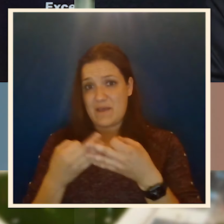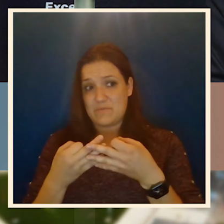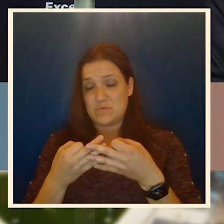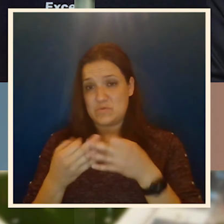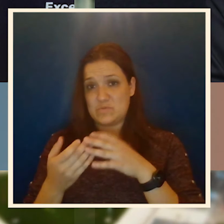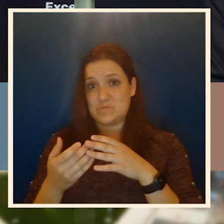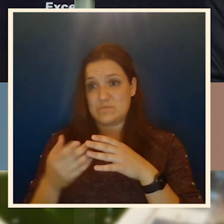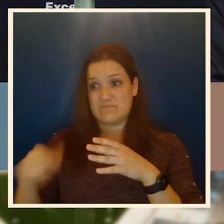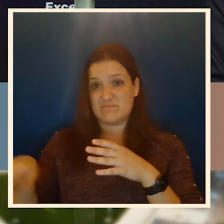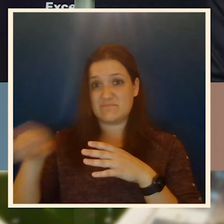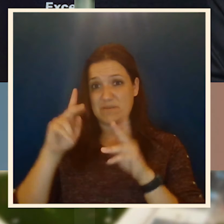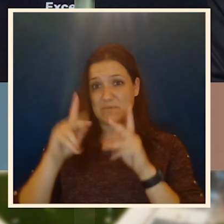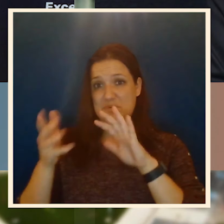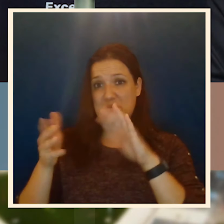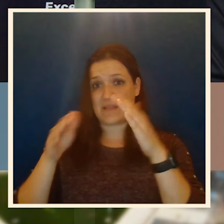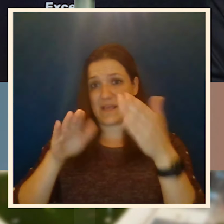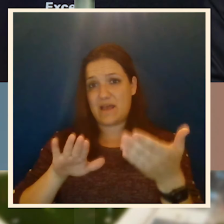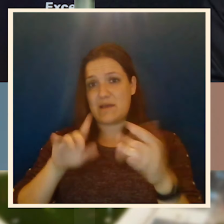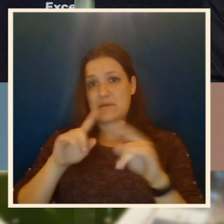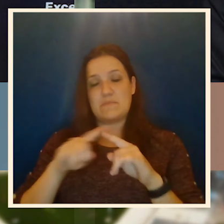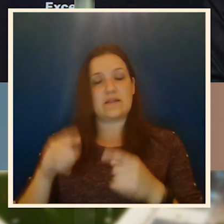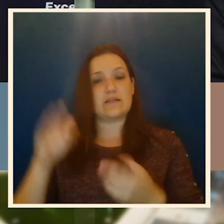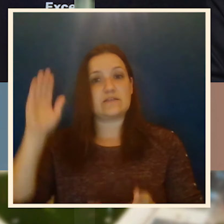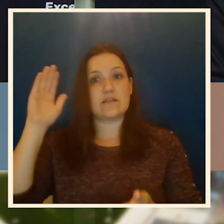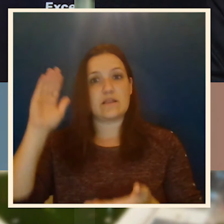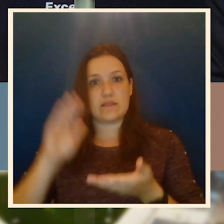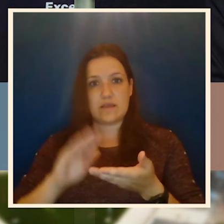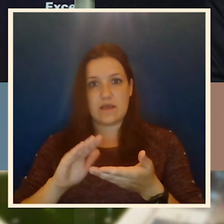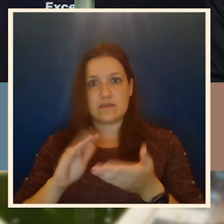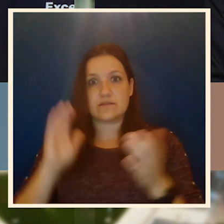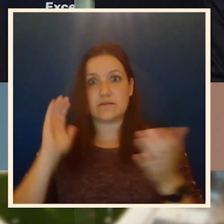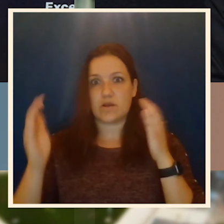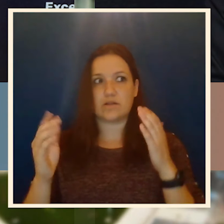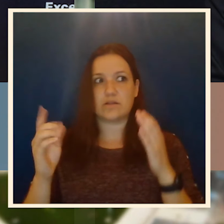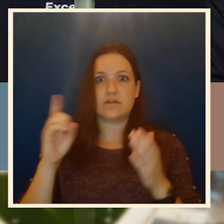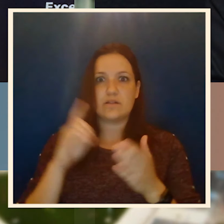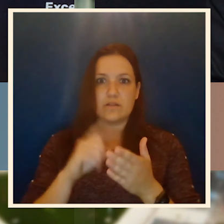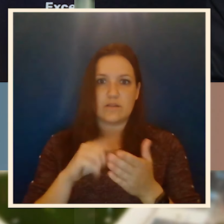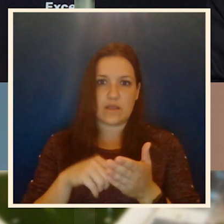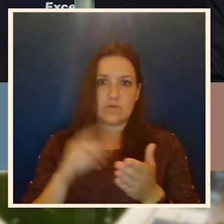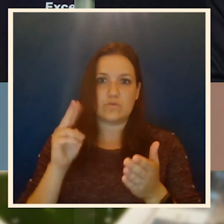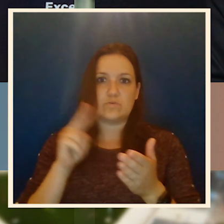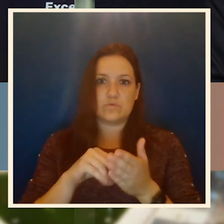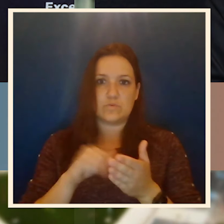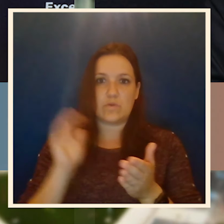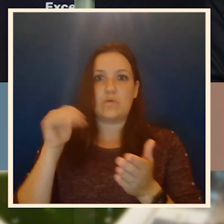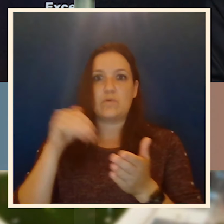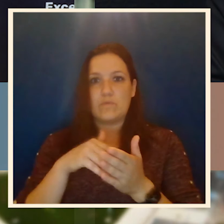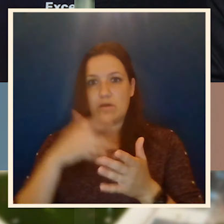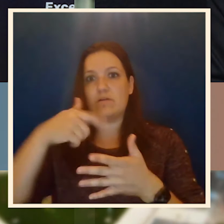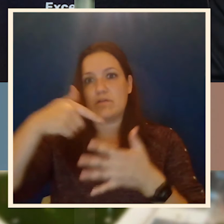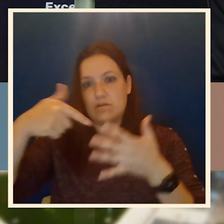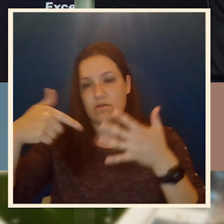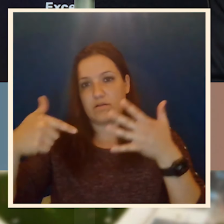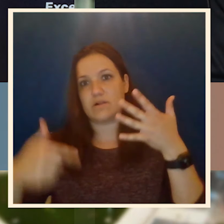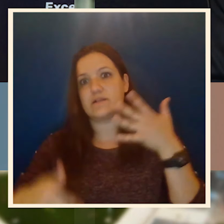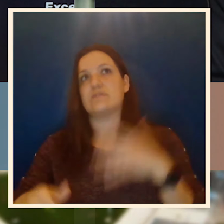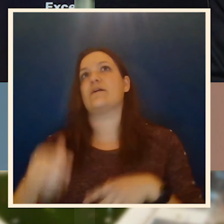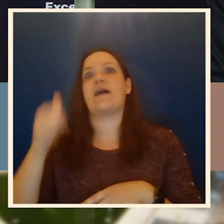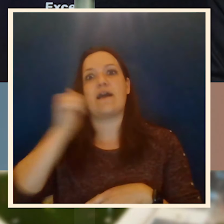families of those 31 Californians that lost their life yesterday from COVID. But obviously it's far, far less than literally